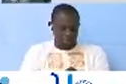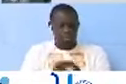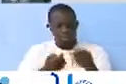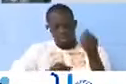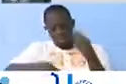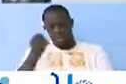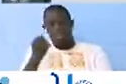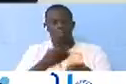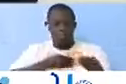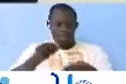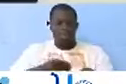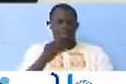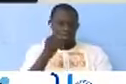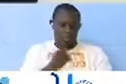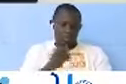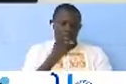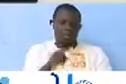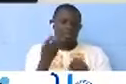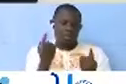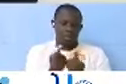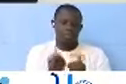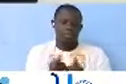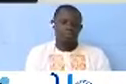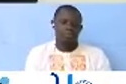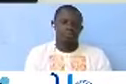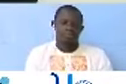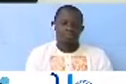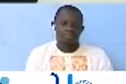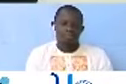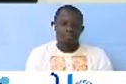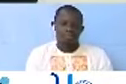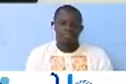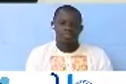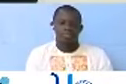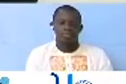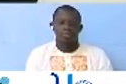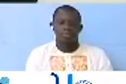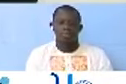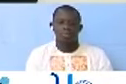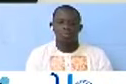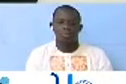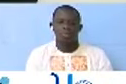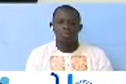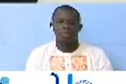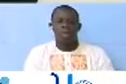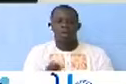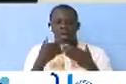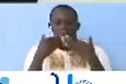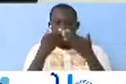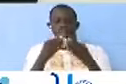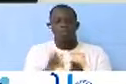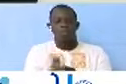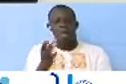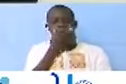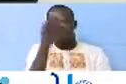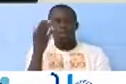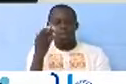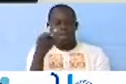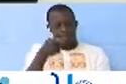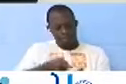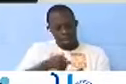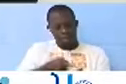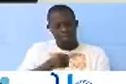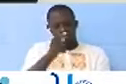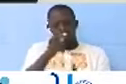Ni sujita menna wala mila saji wafo me ikamenke. Can you estimate the cost of loss that you incurred? Foisa